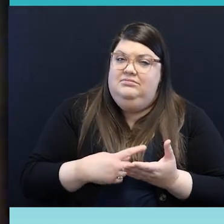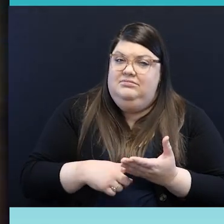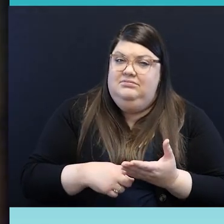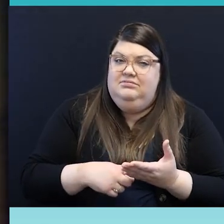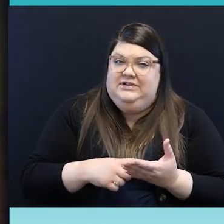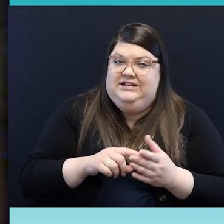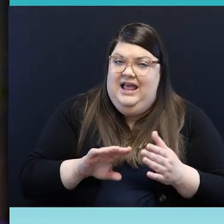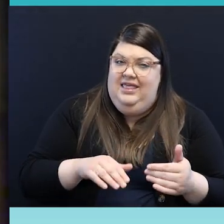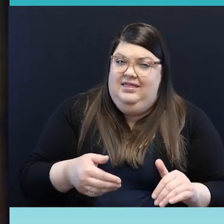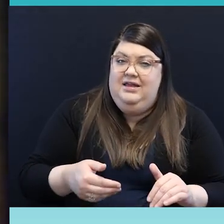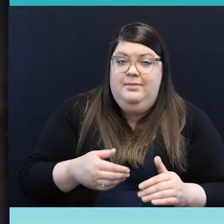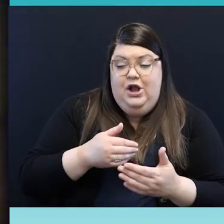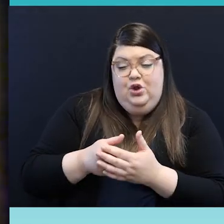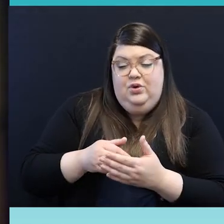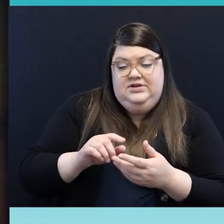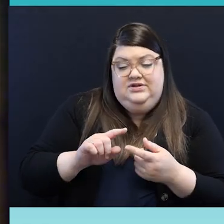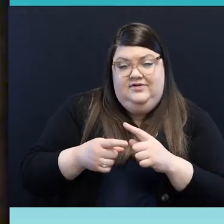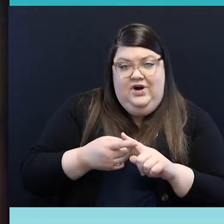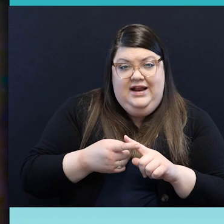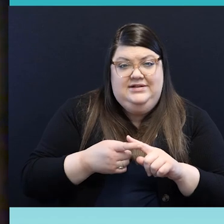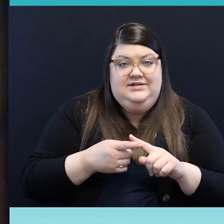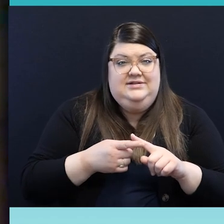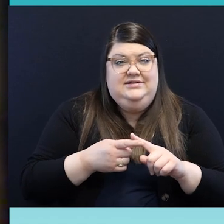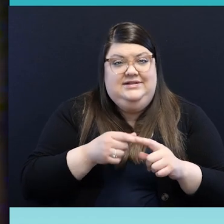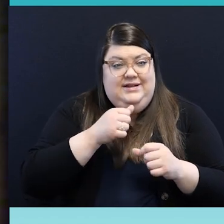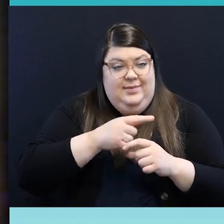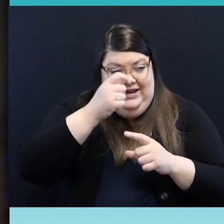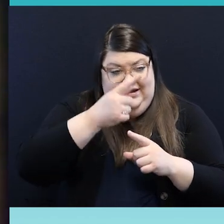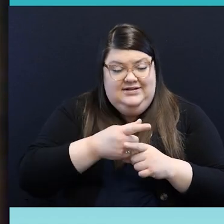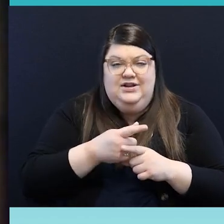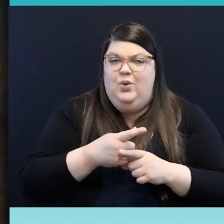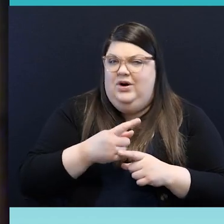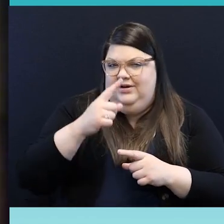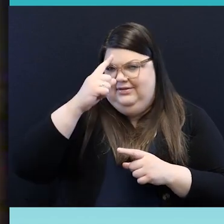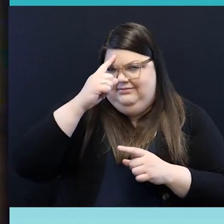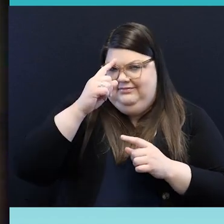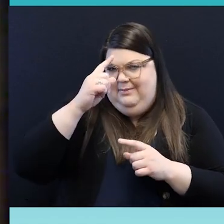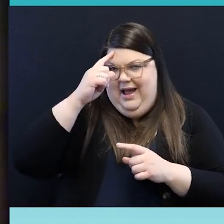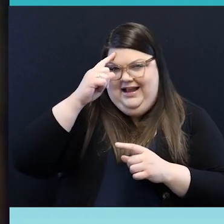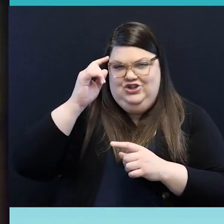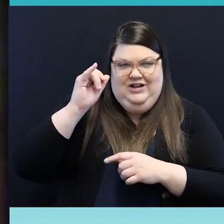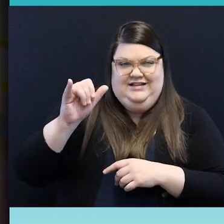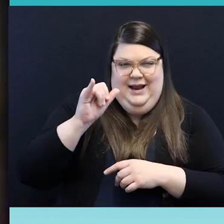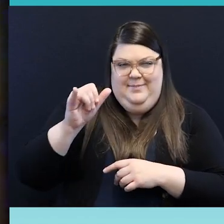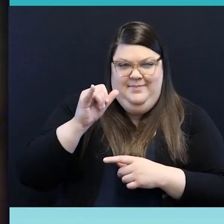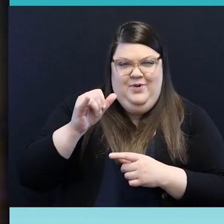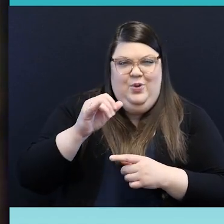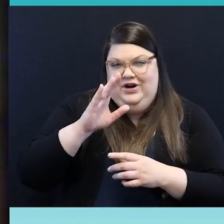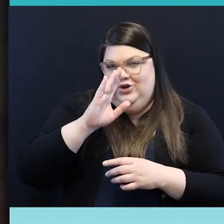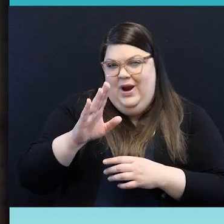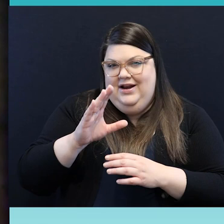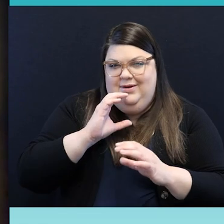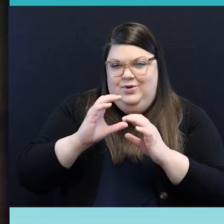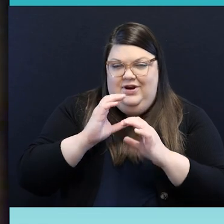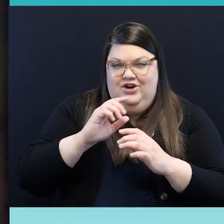and my closest friends and siblings and I are like-minded souls. We're generally pretty direct communicators